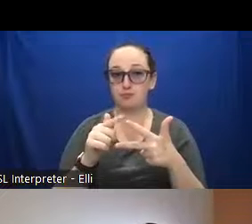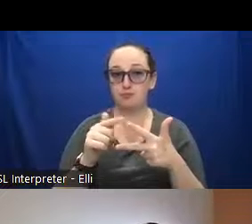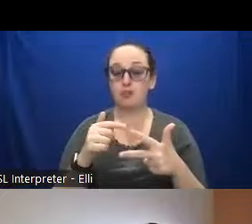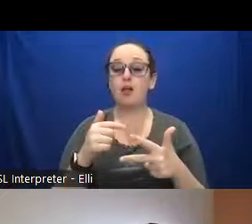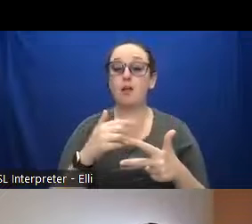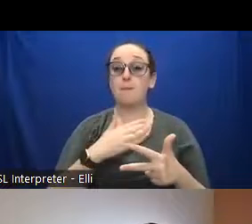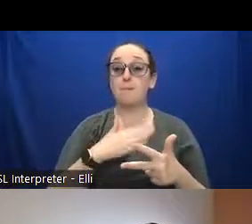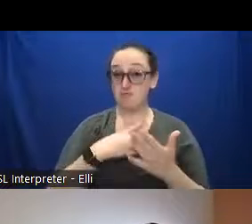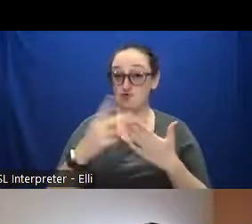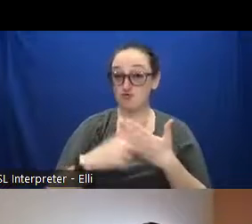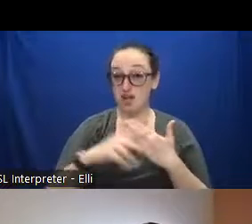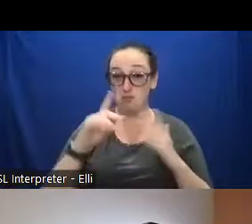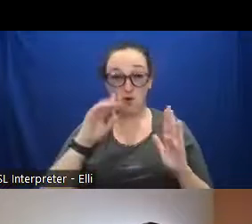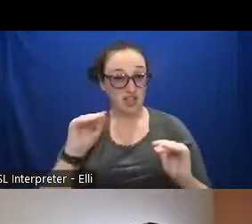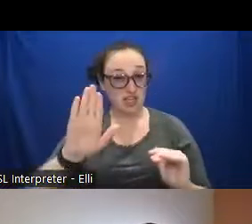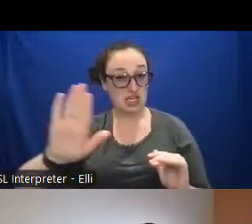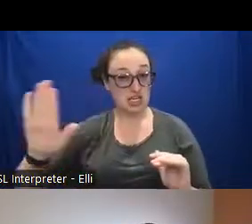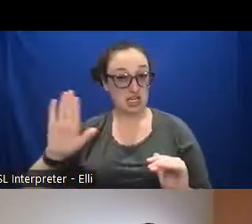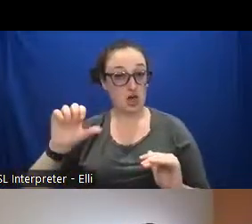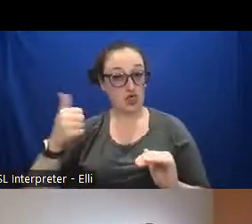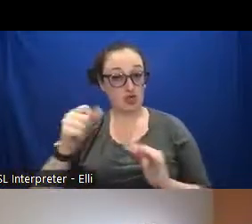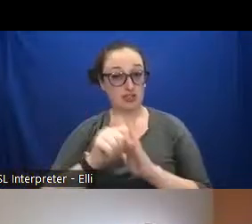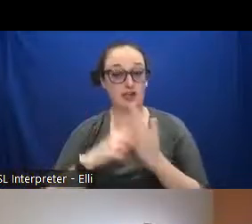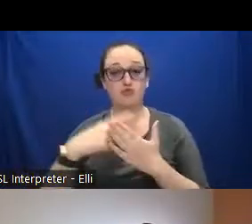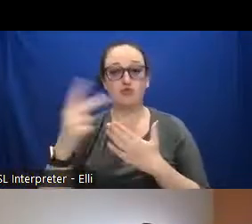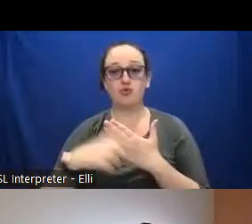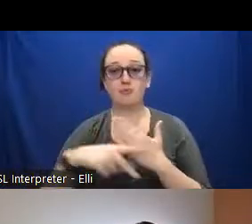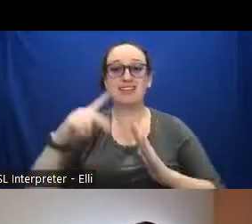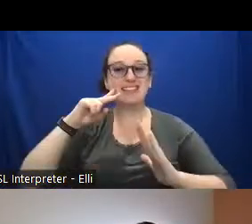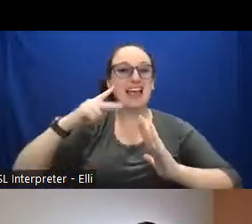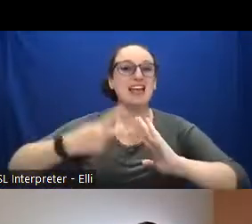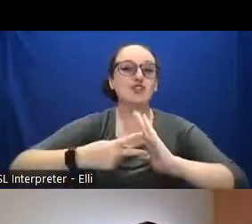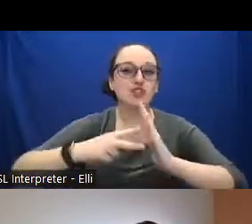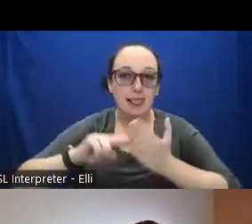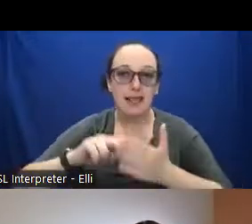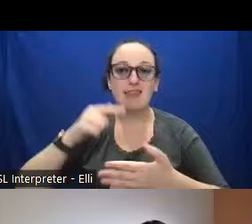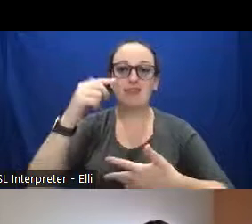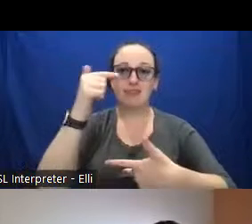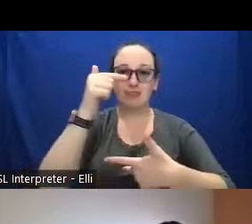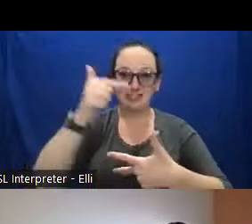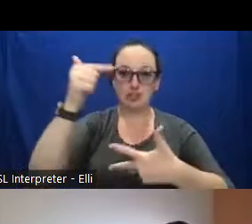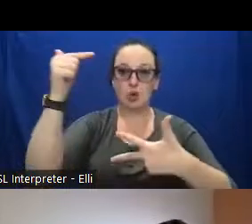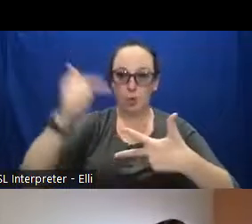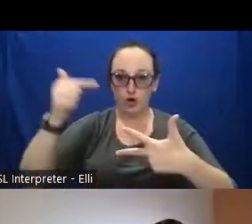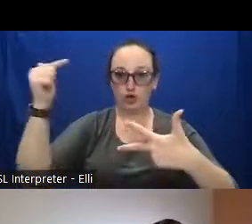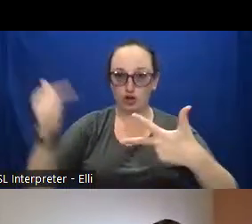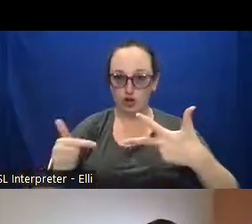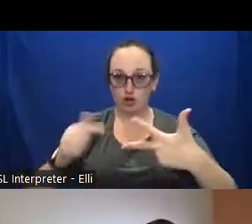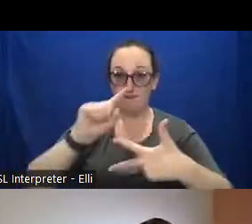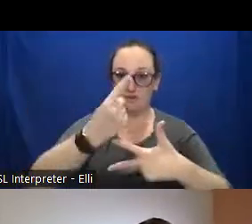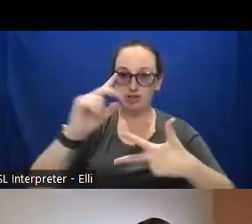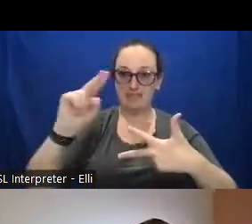and hopefully other programs are doing the same, intentionally presents the options in this way, from medical